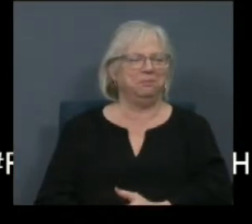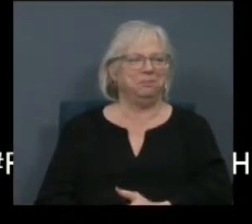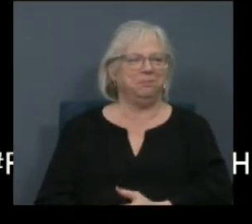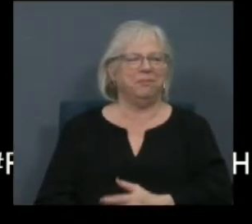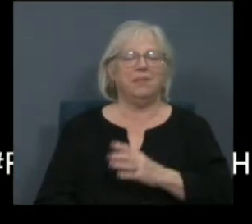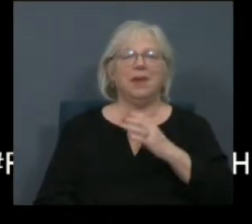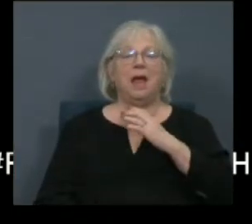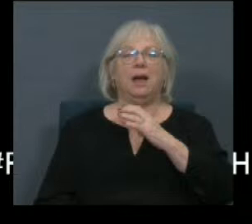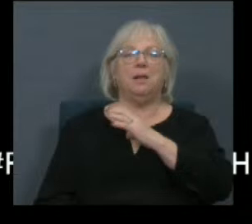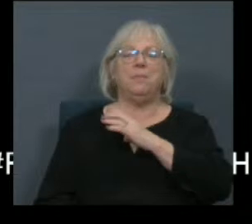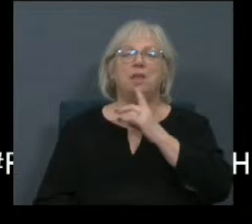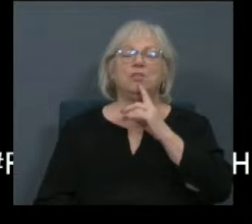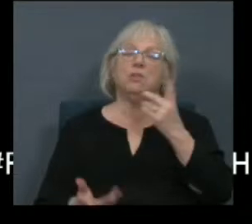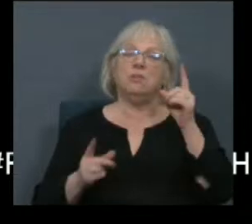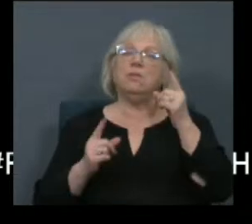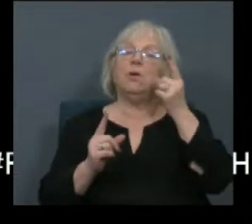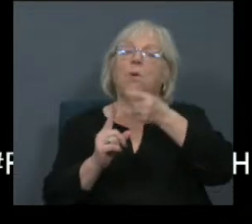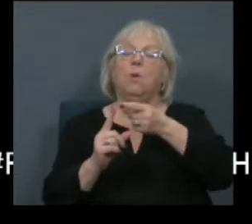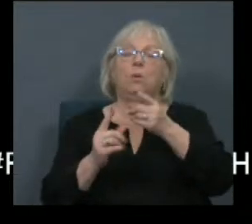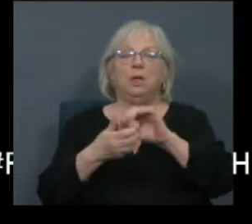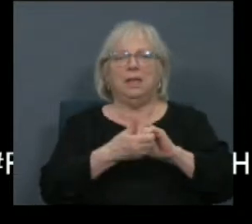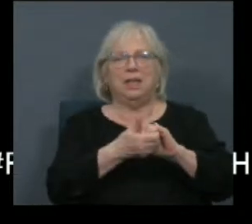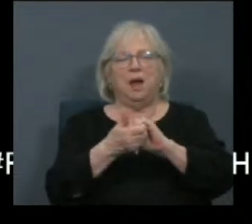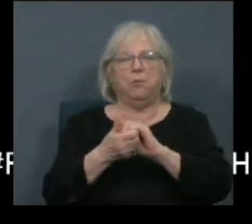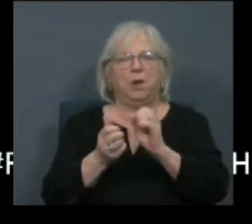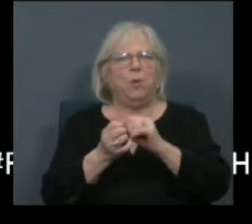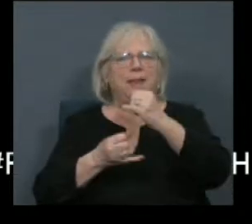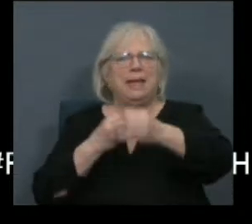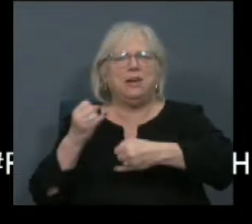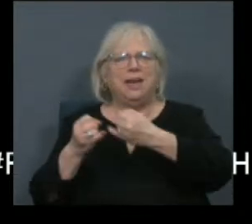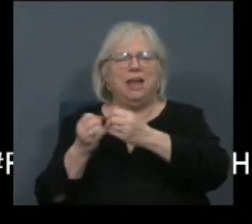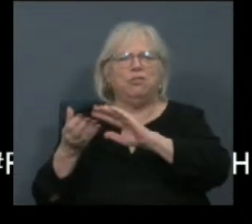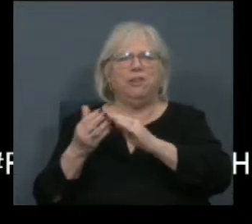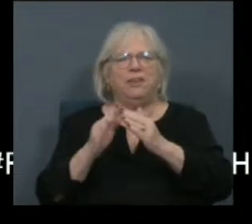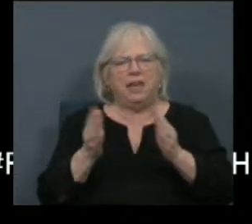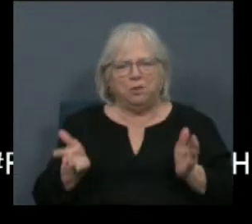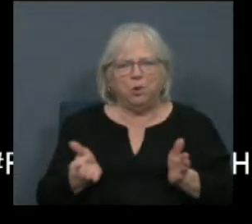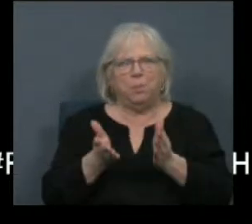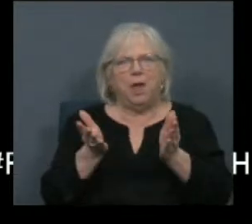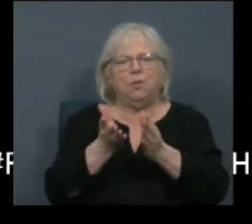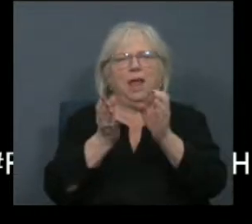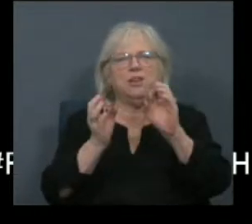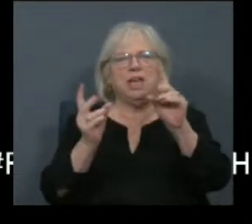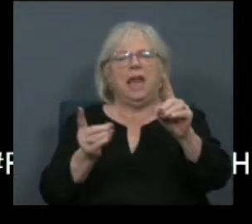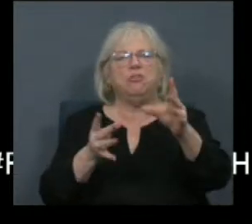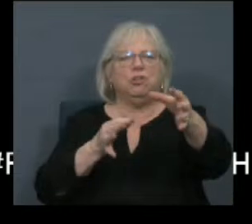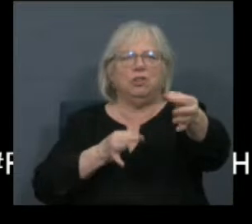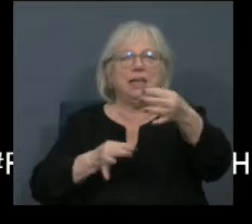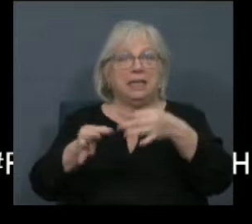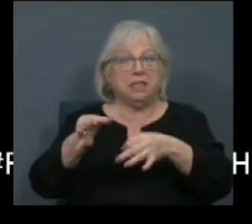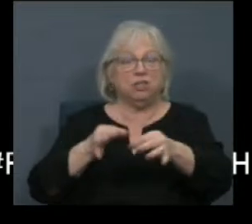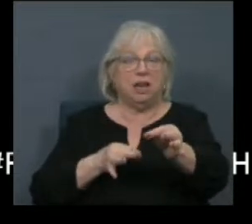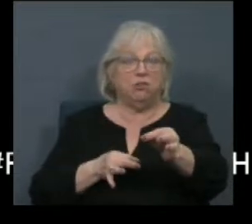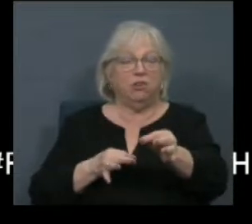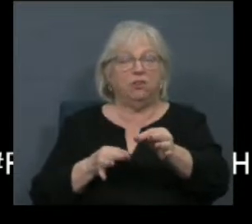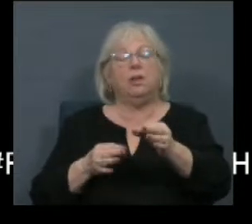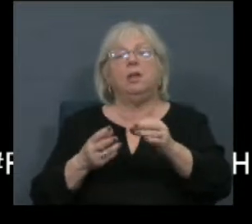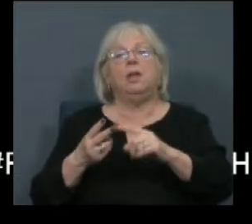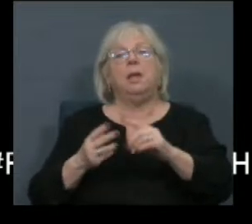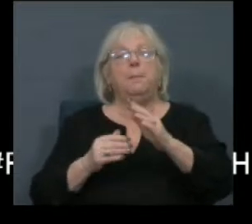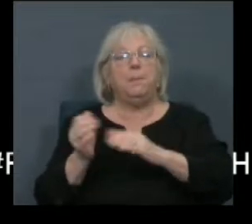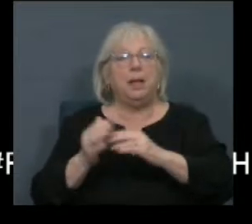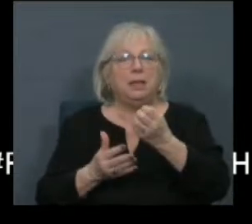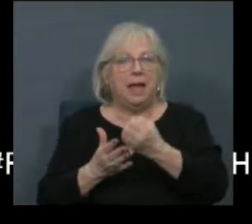Our commission aims to collaborate with international cities to promote educational exchanges, build